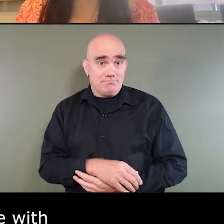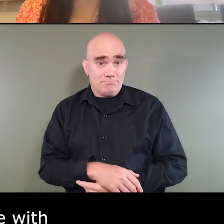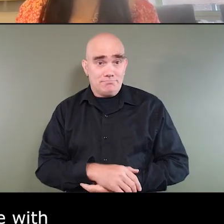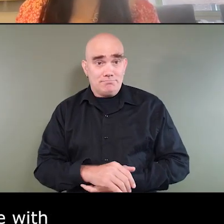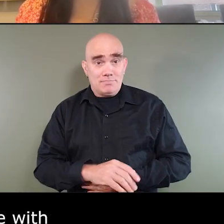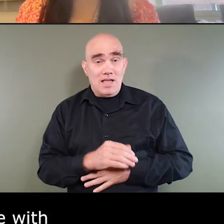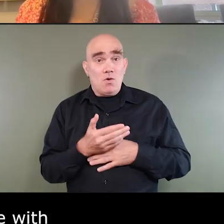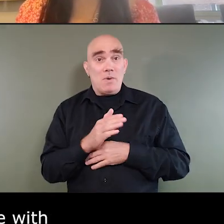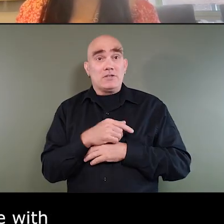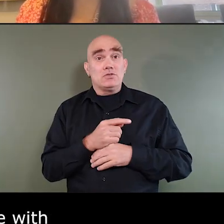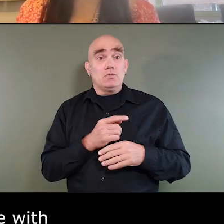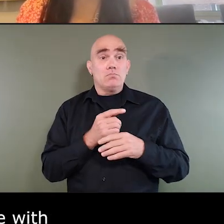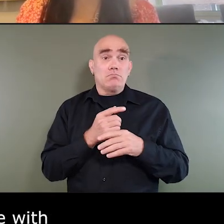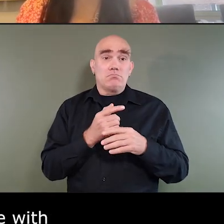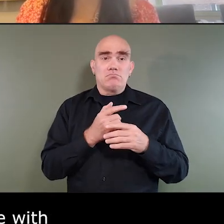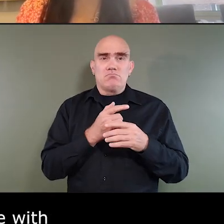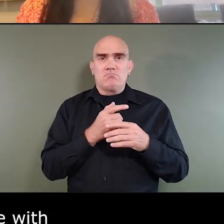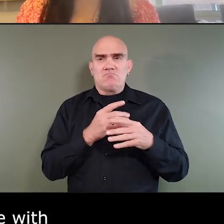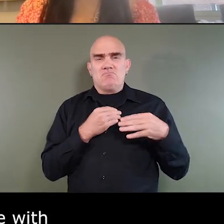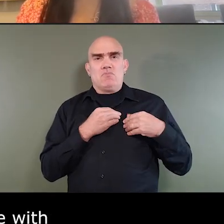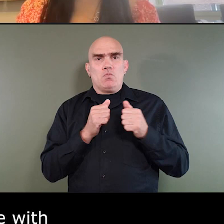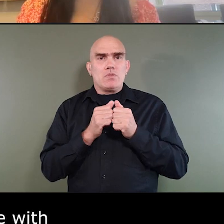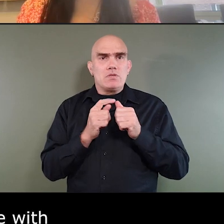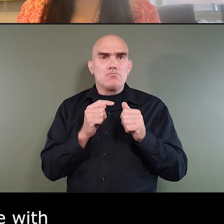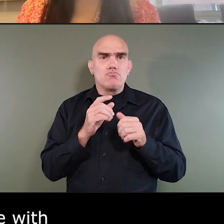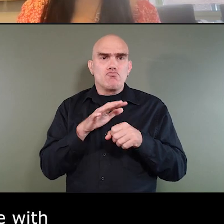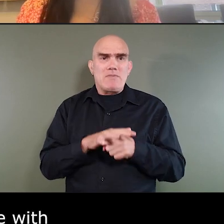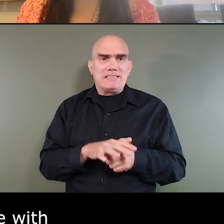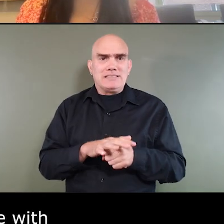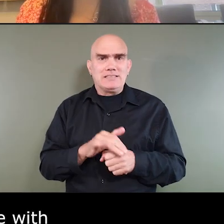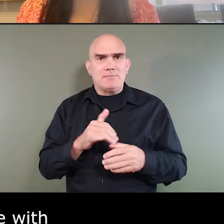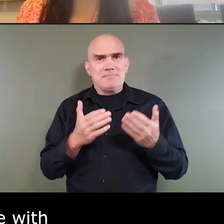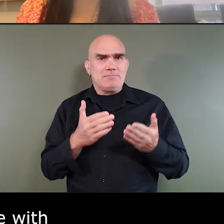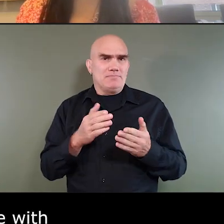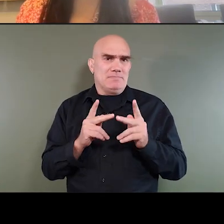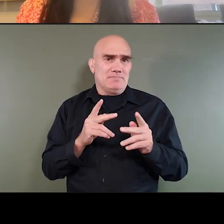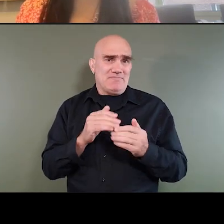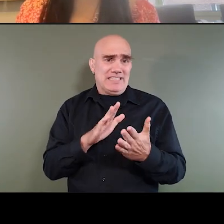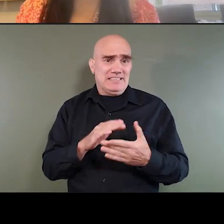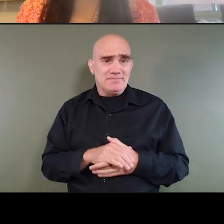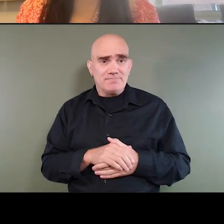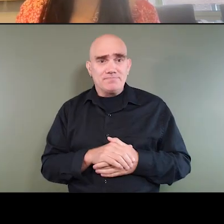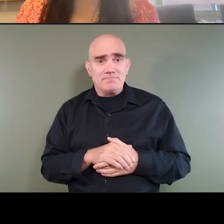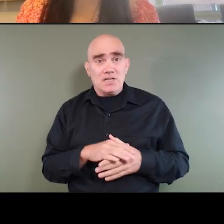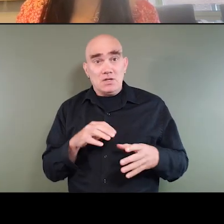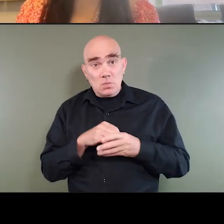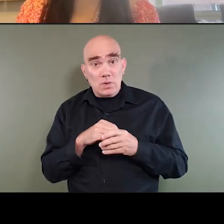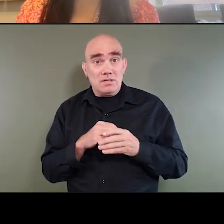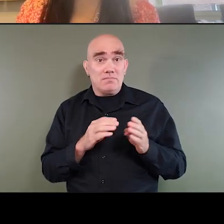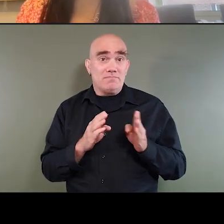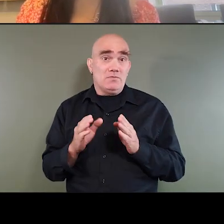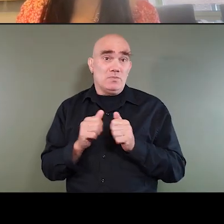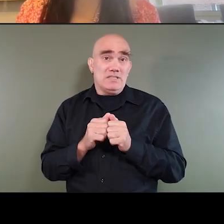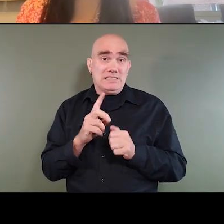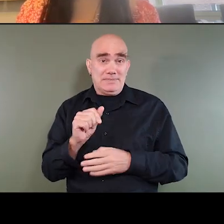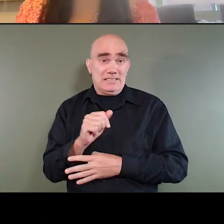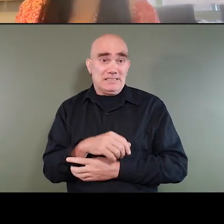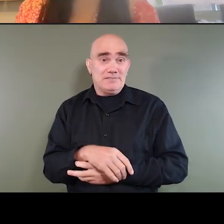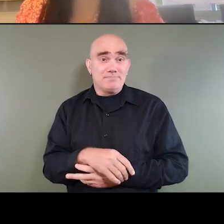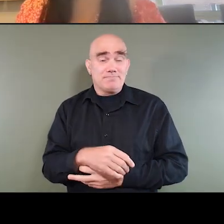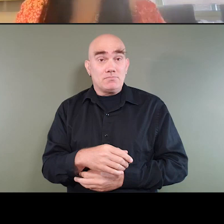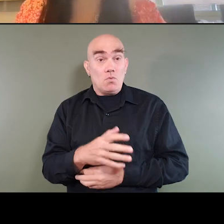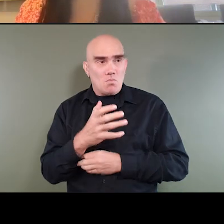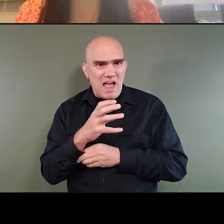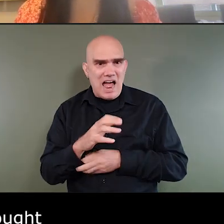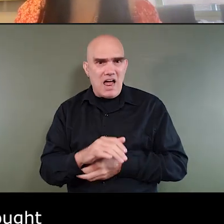fun, and as a way to cope with the stress that many folks face, including individuals with disabilities. Wow,